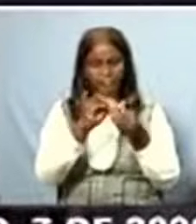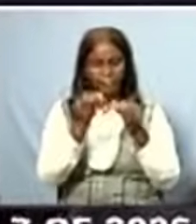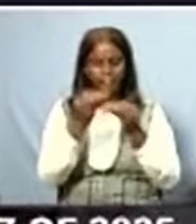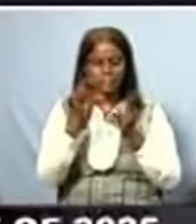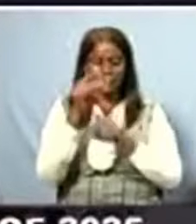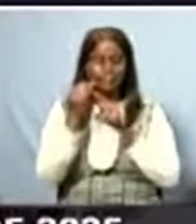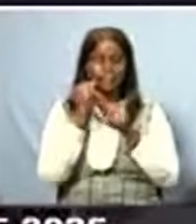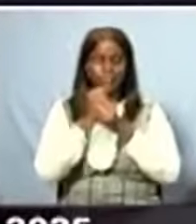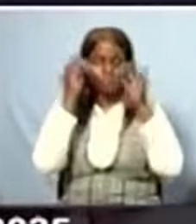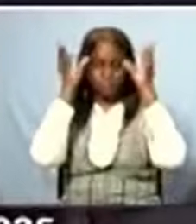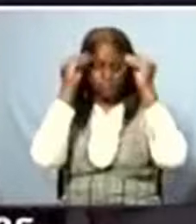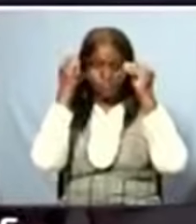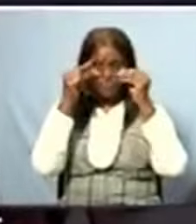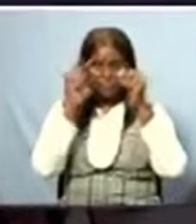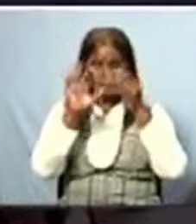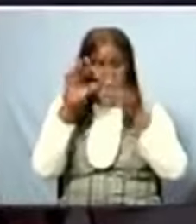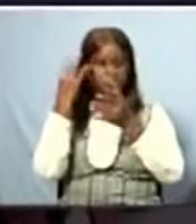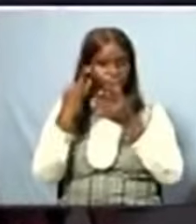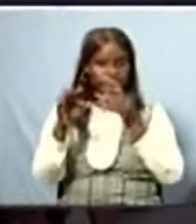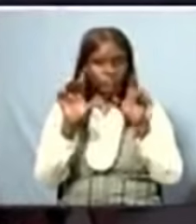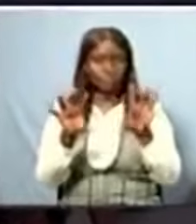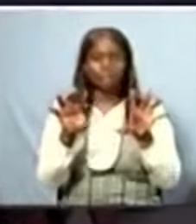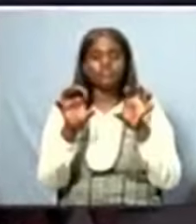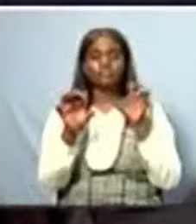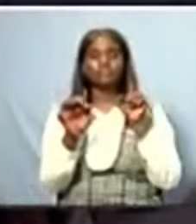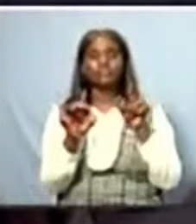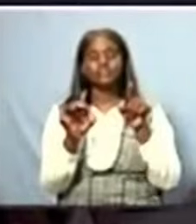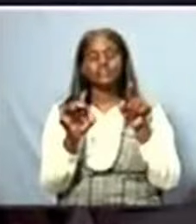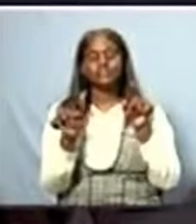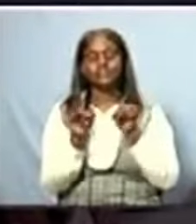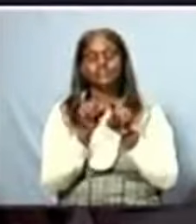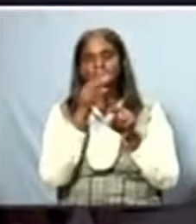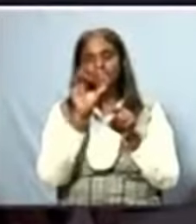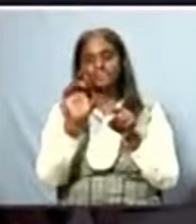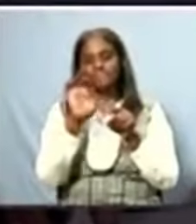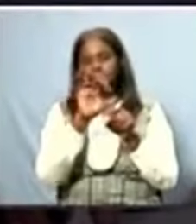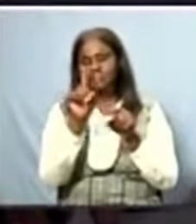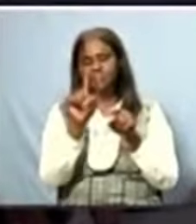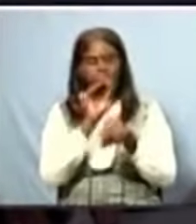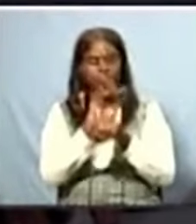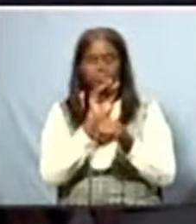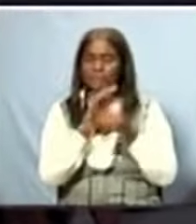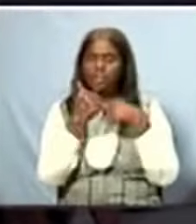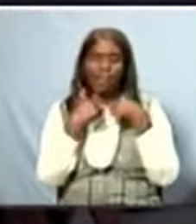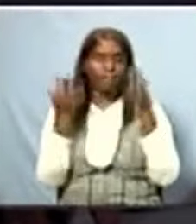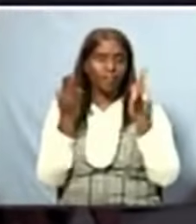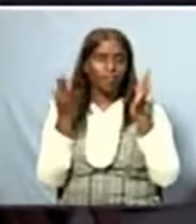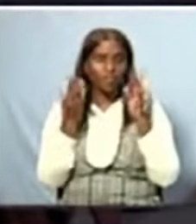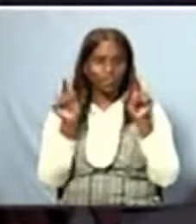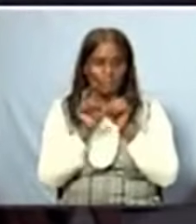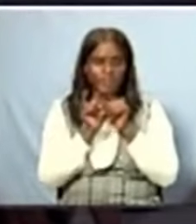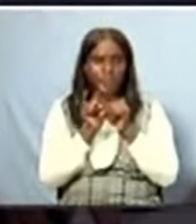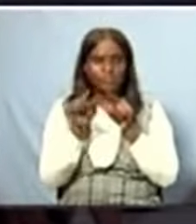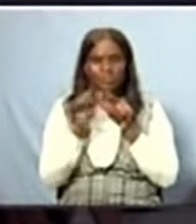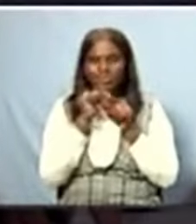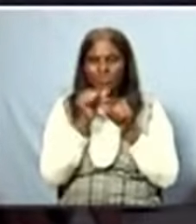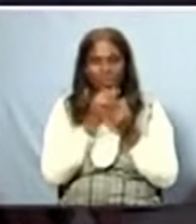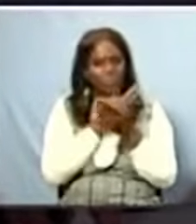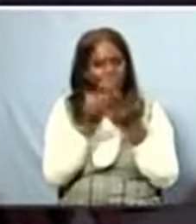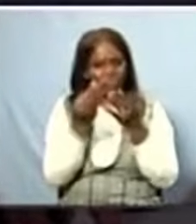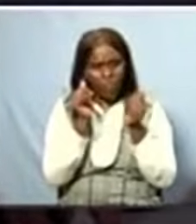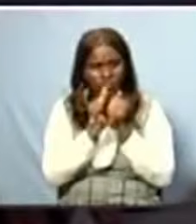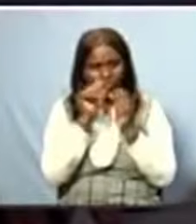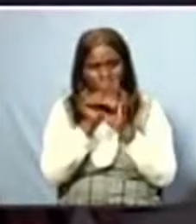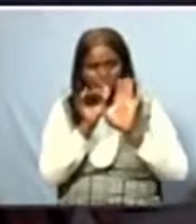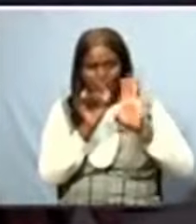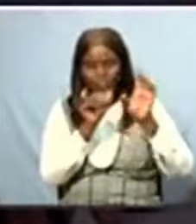experience required for the Secretary to Cabinet. The Commission has no comment on this clause as it does not fall within the